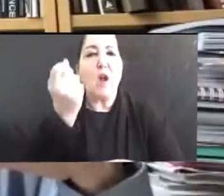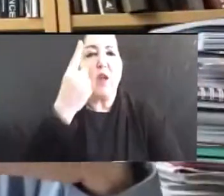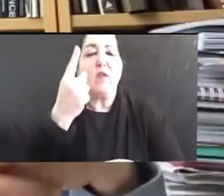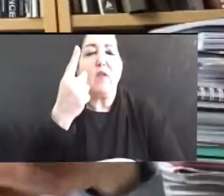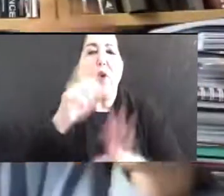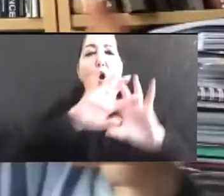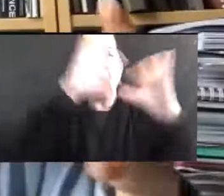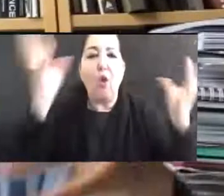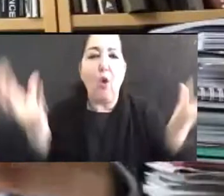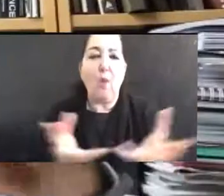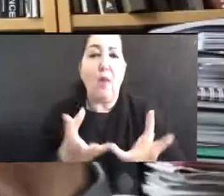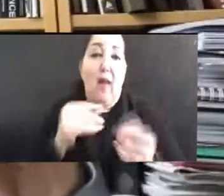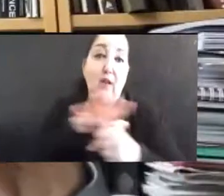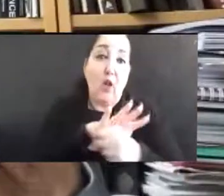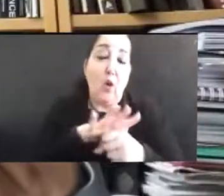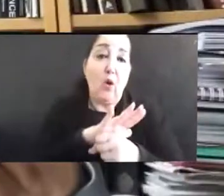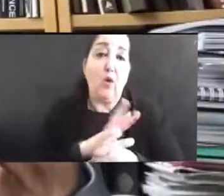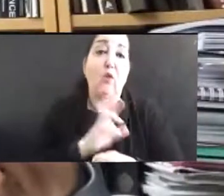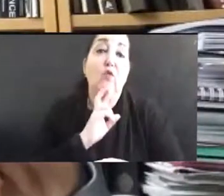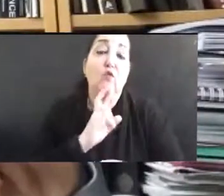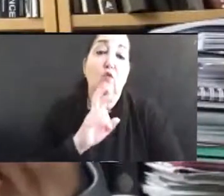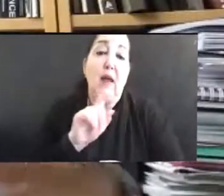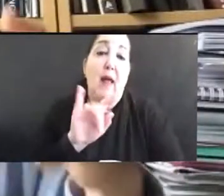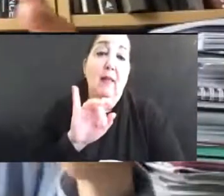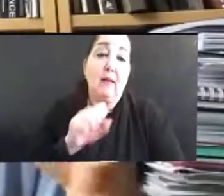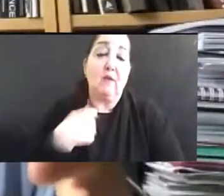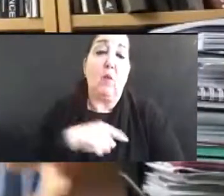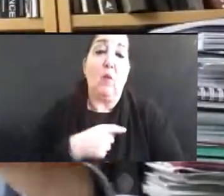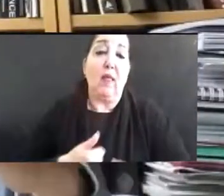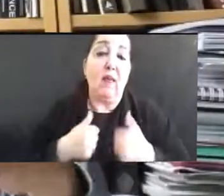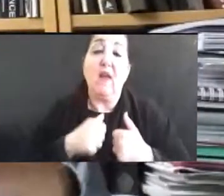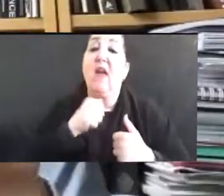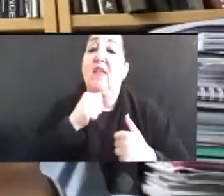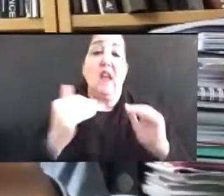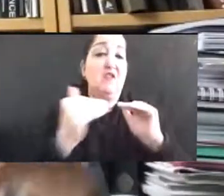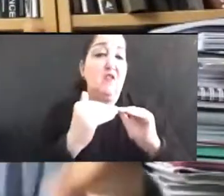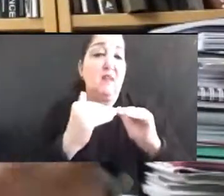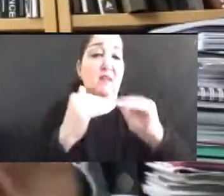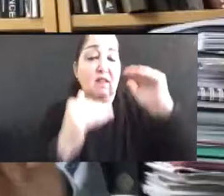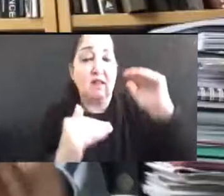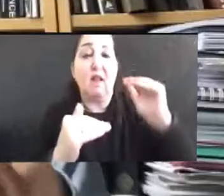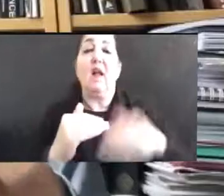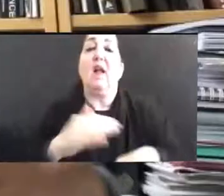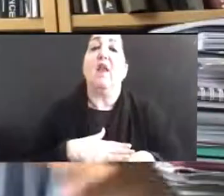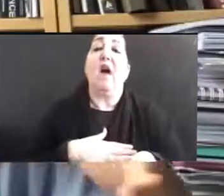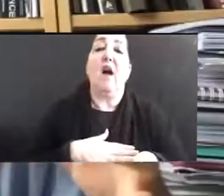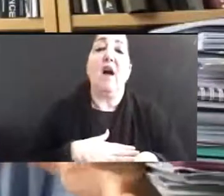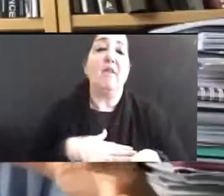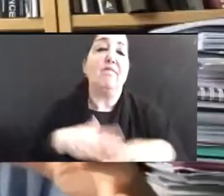the global and local realities that we are living, especially injustice and ecological devastation,